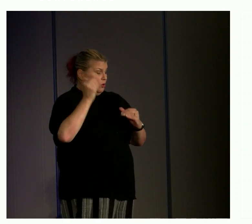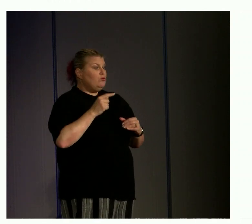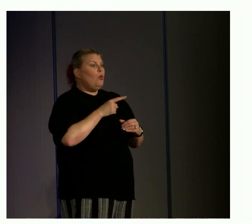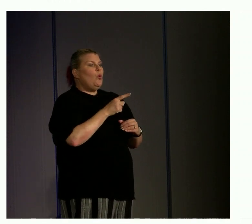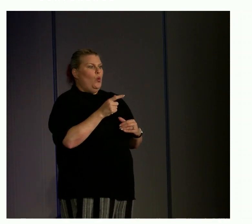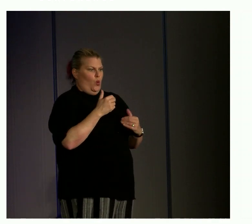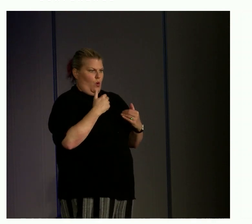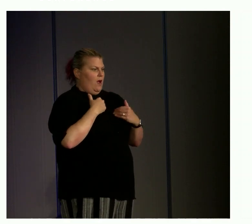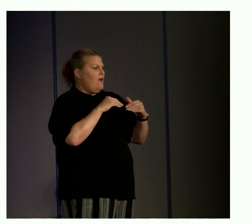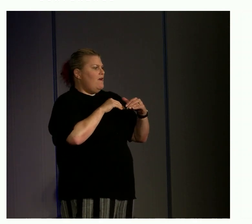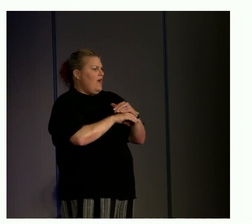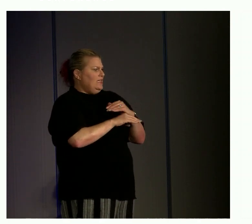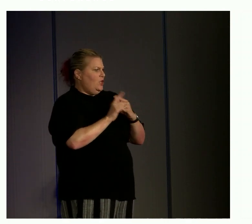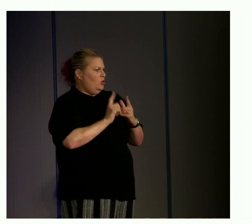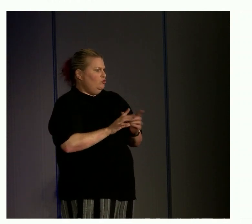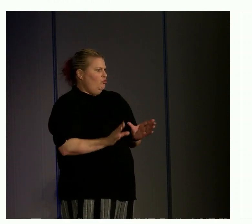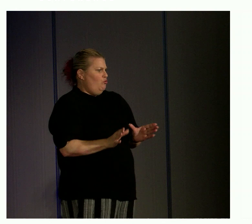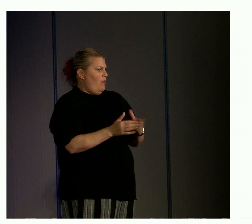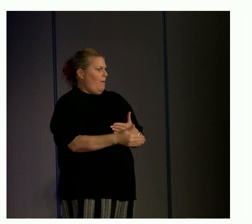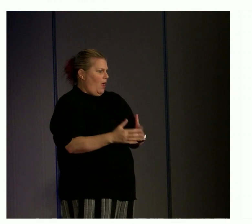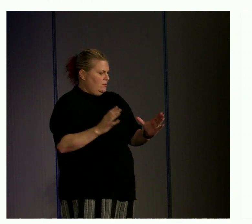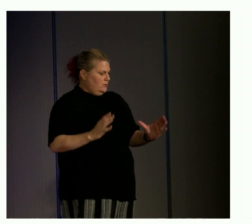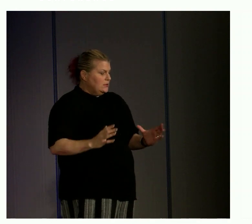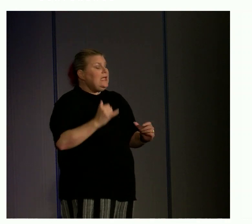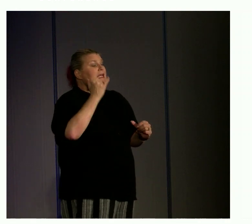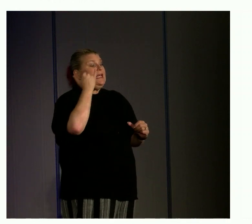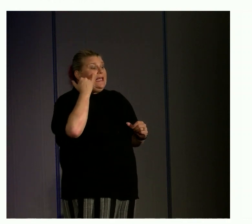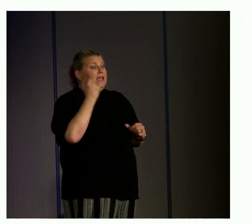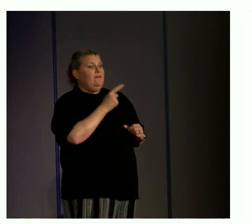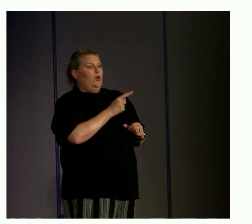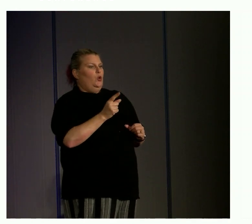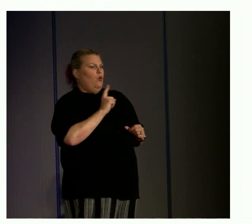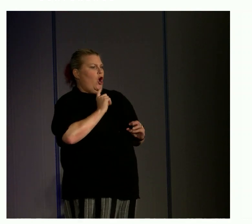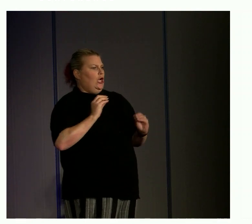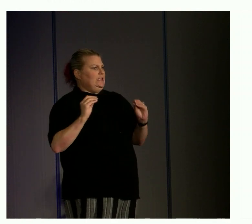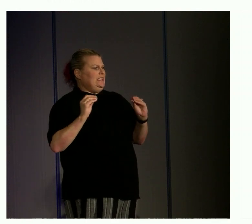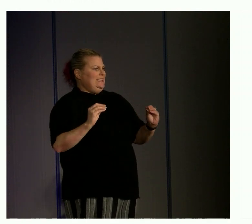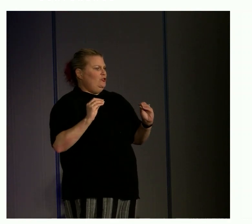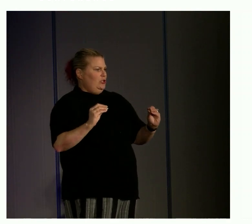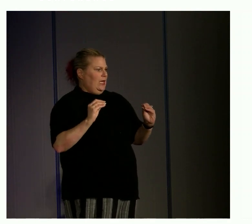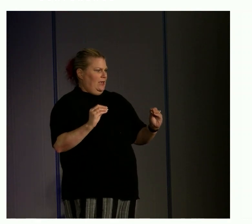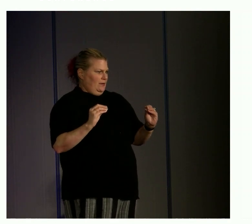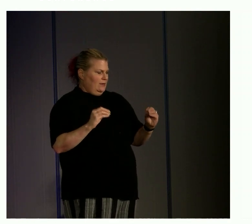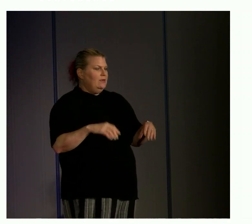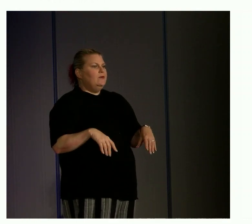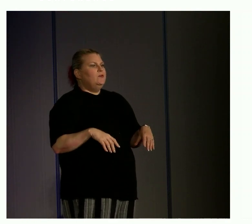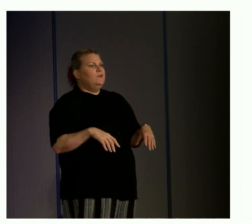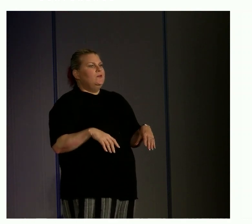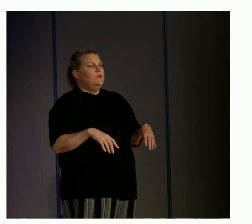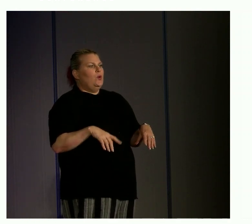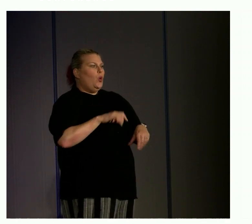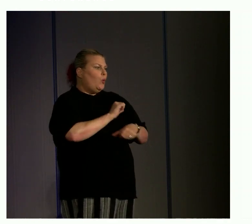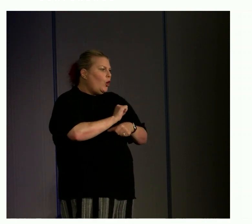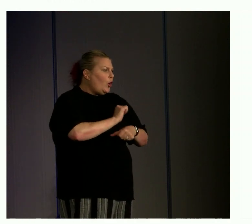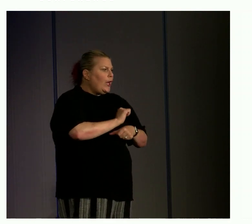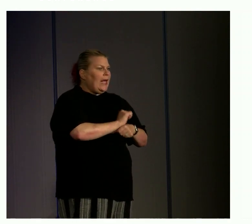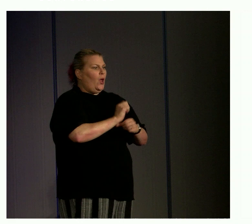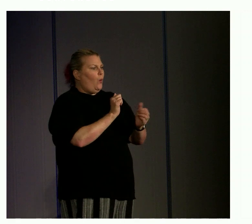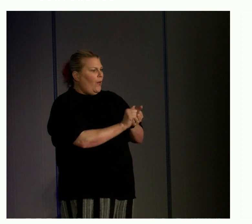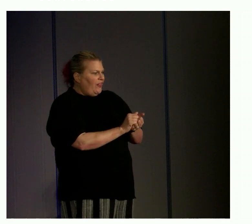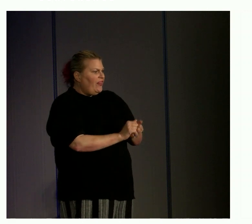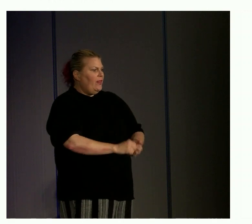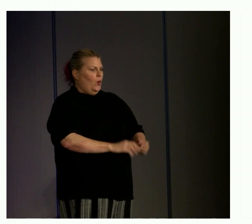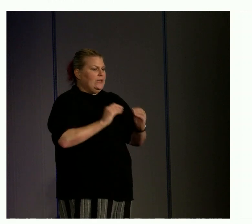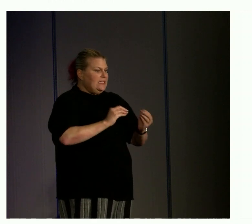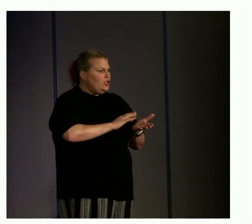have access to a box if you are teaching, if you are a practitioner, teaching Braille